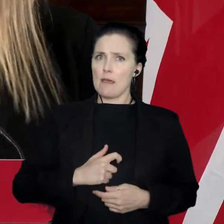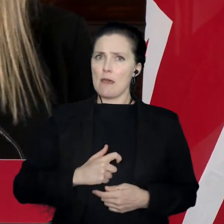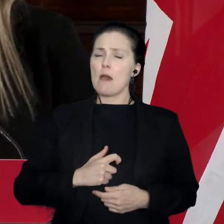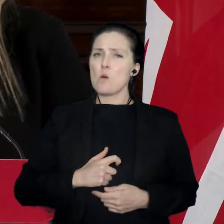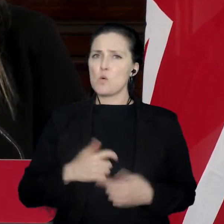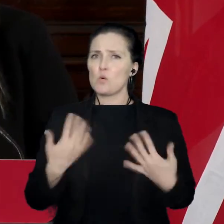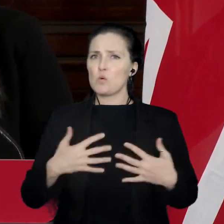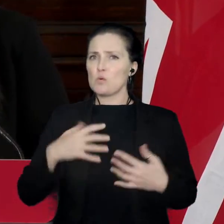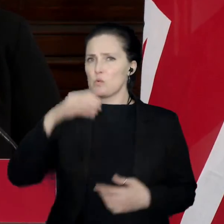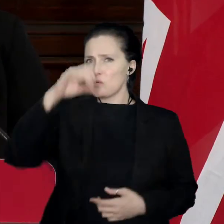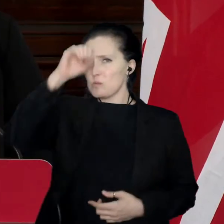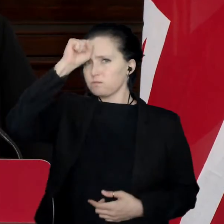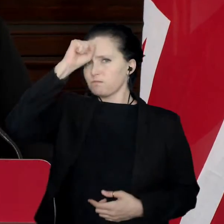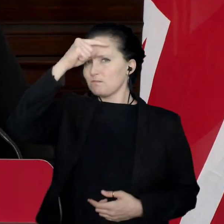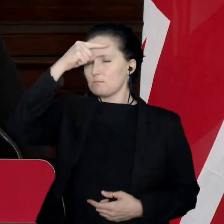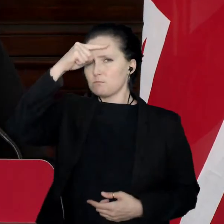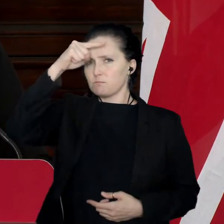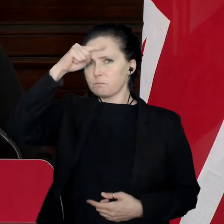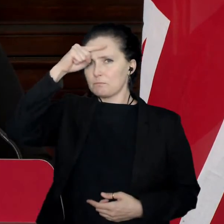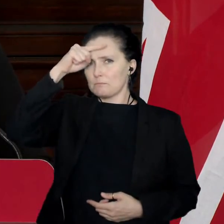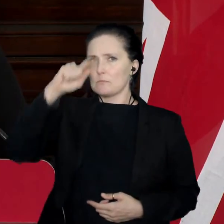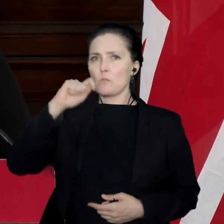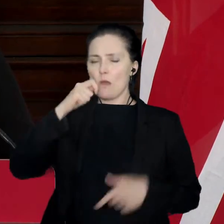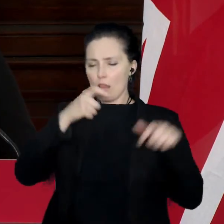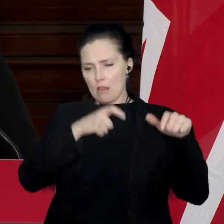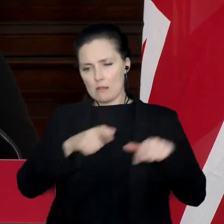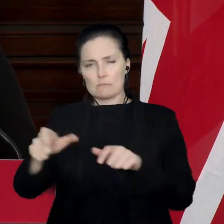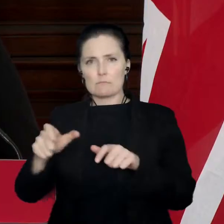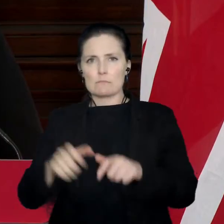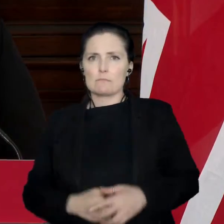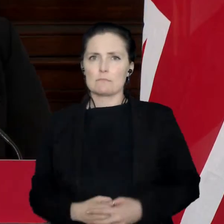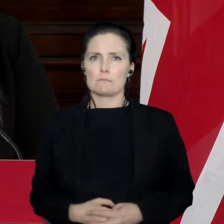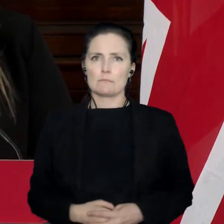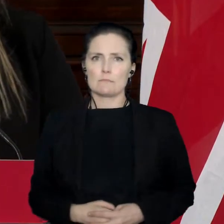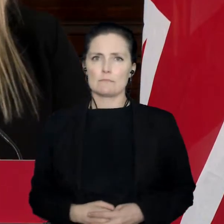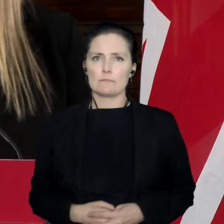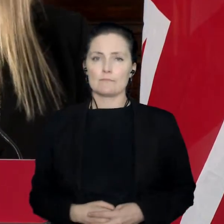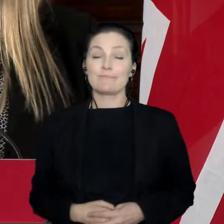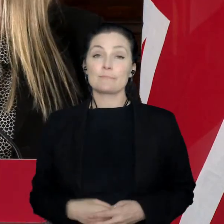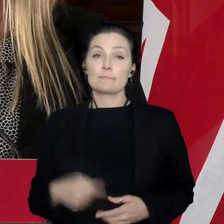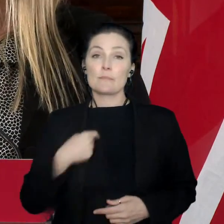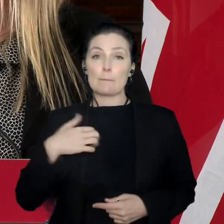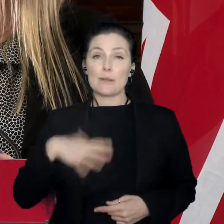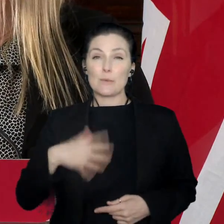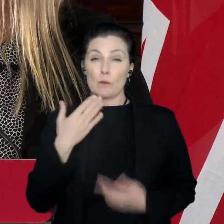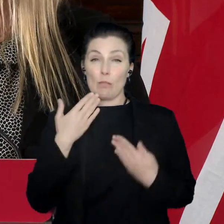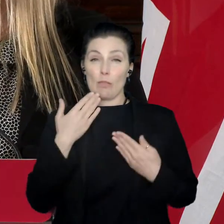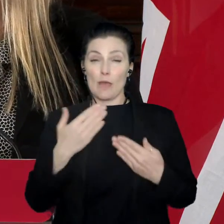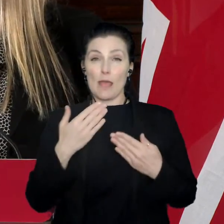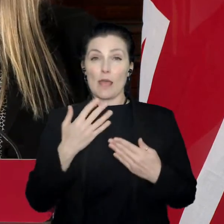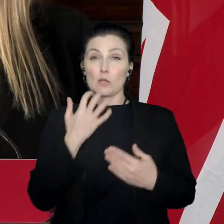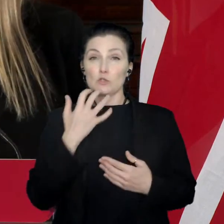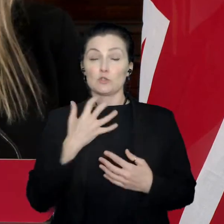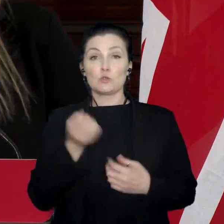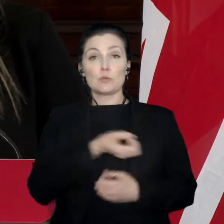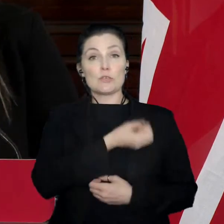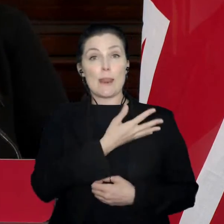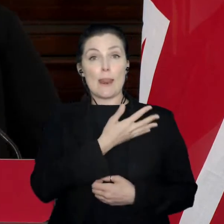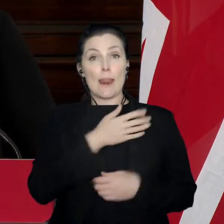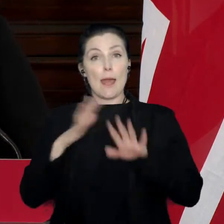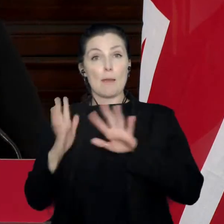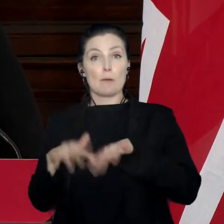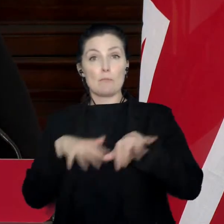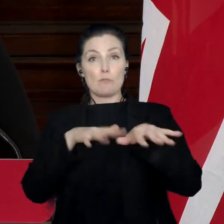in the memory. I want to thank the Jewish Labour movement, whose efforts ensured